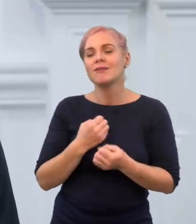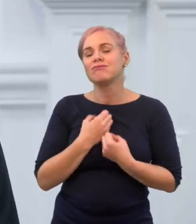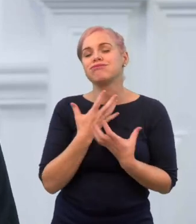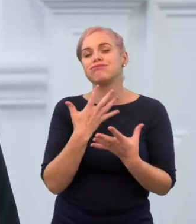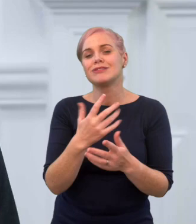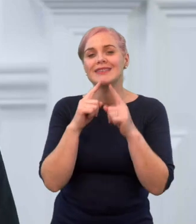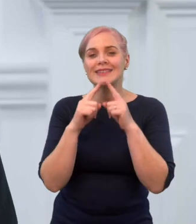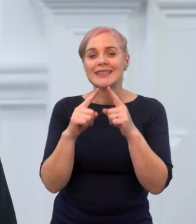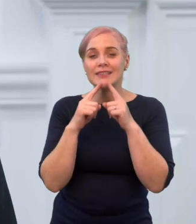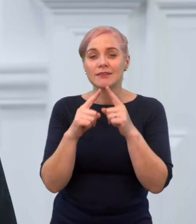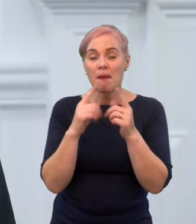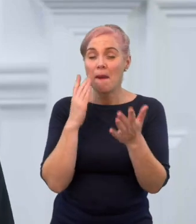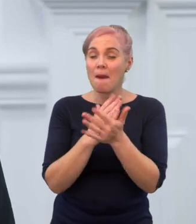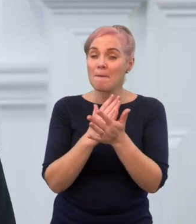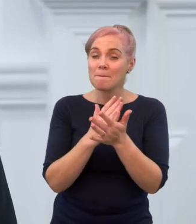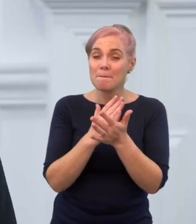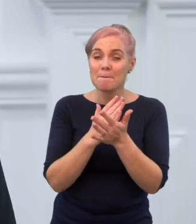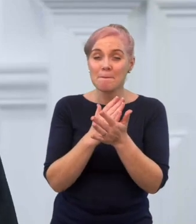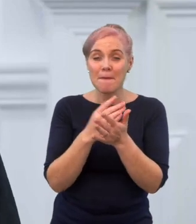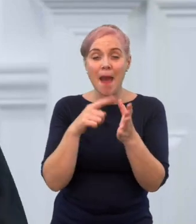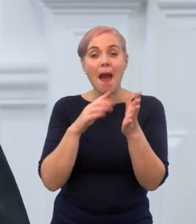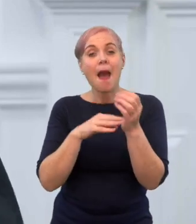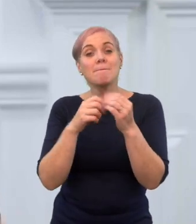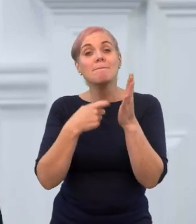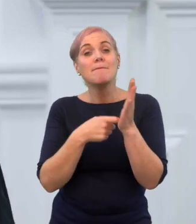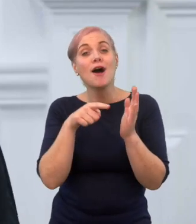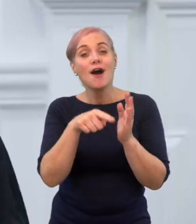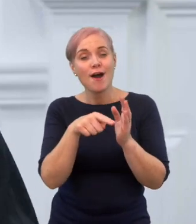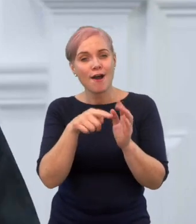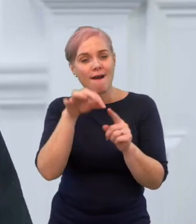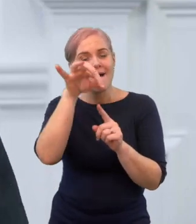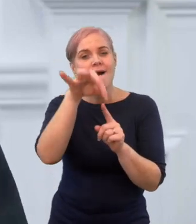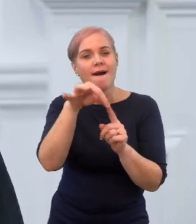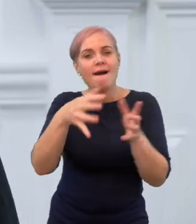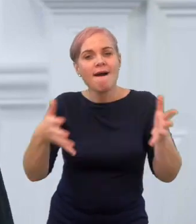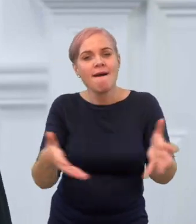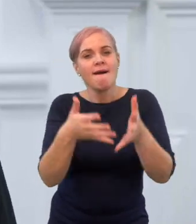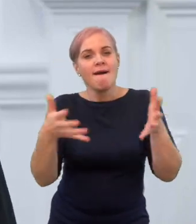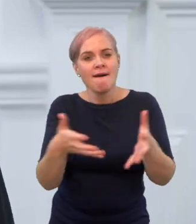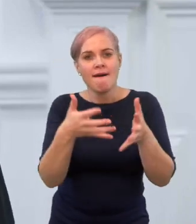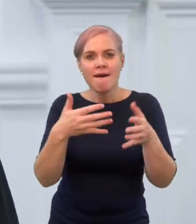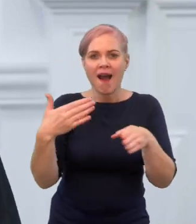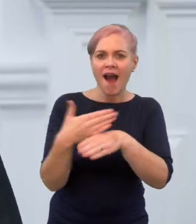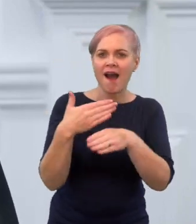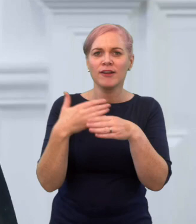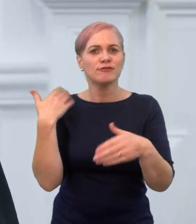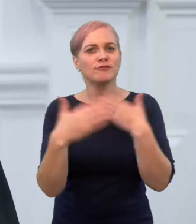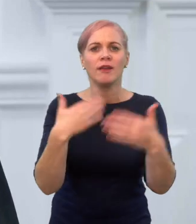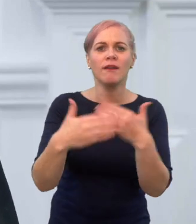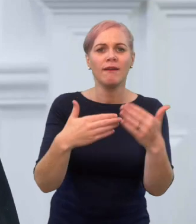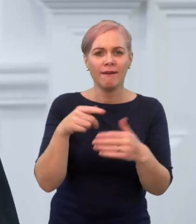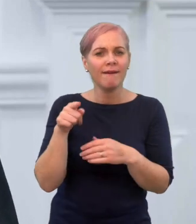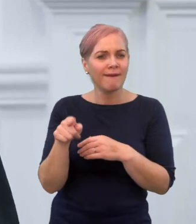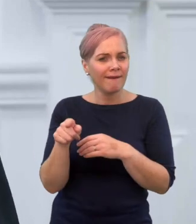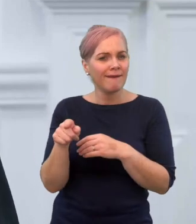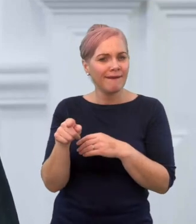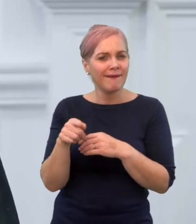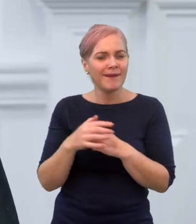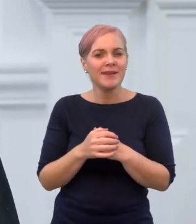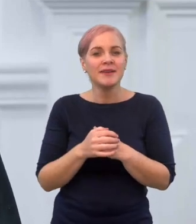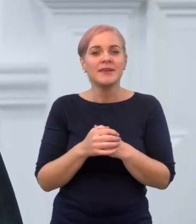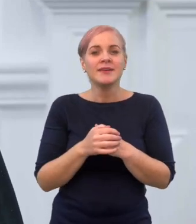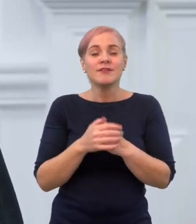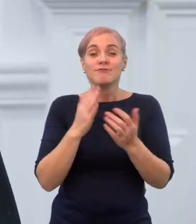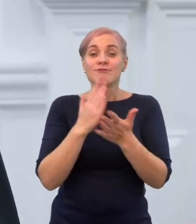who's the inspiring teacher that plants that seed in Amber's mind about, you know, taking